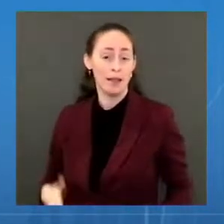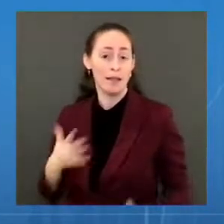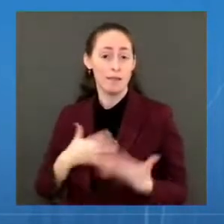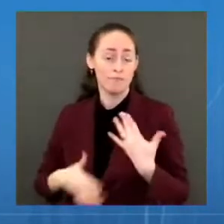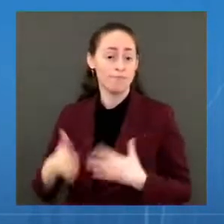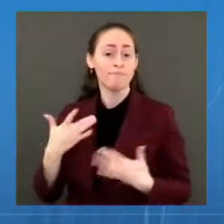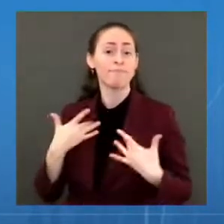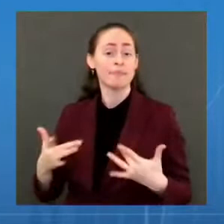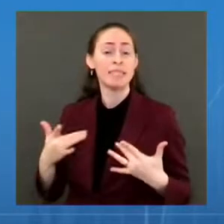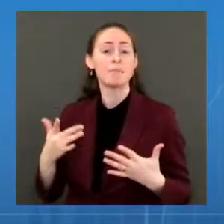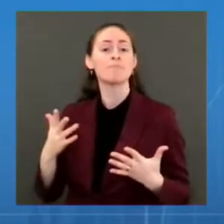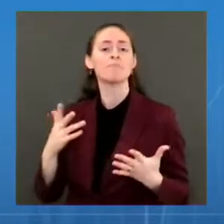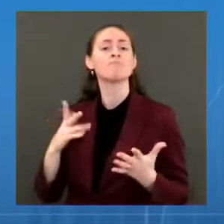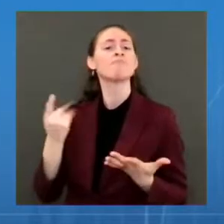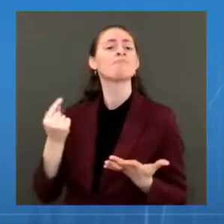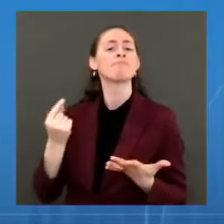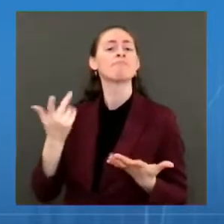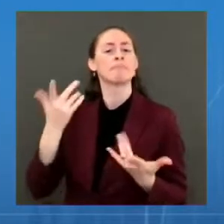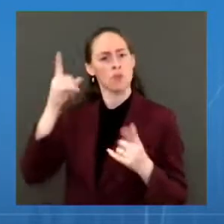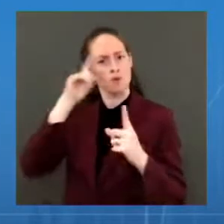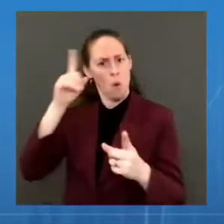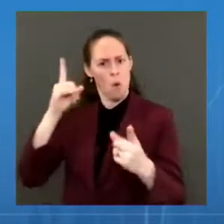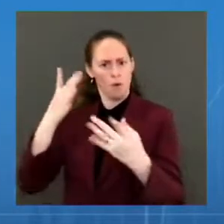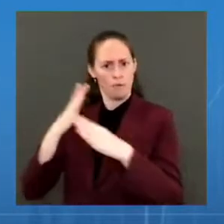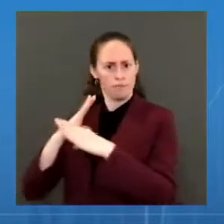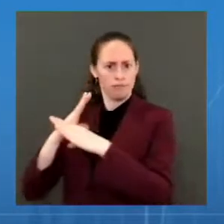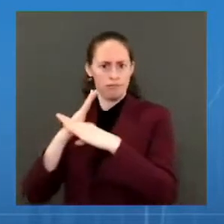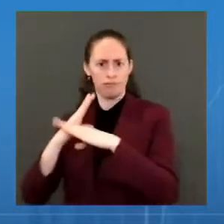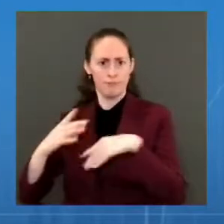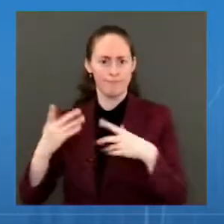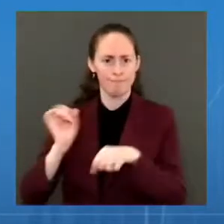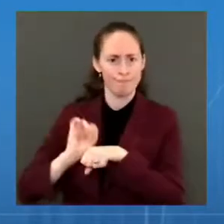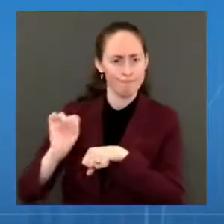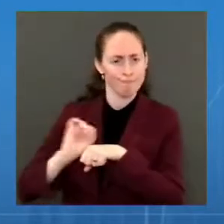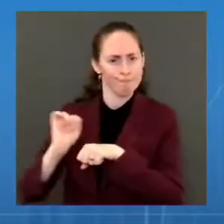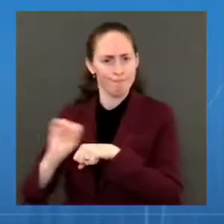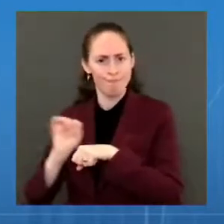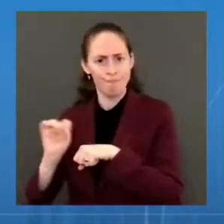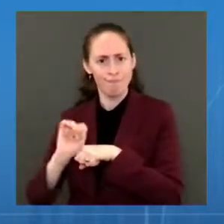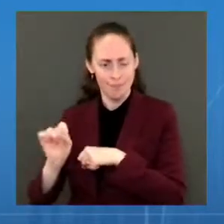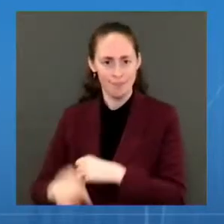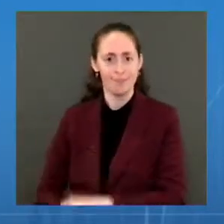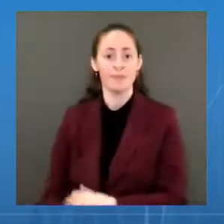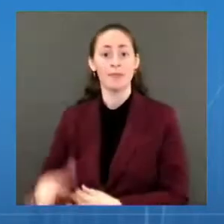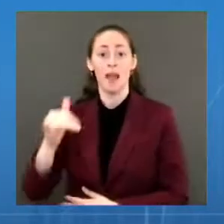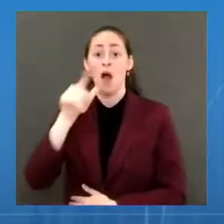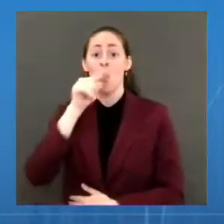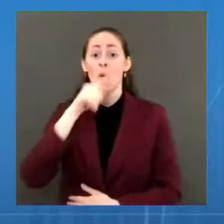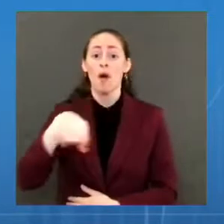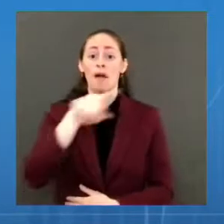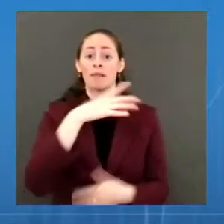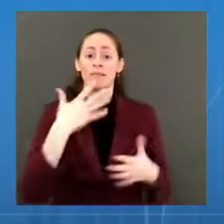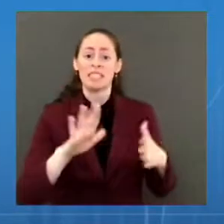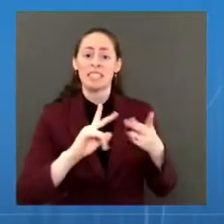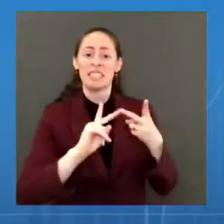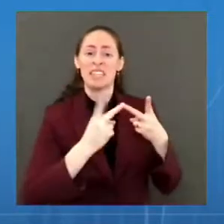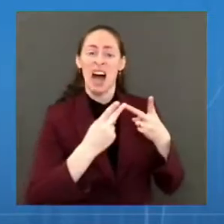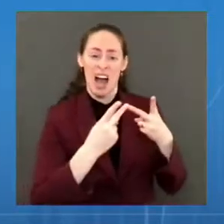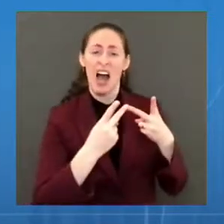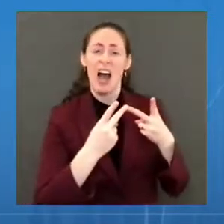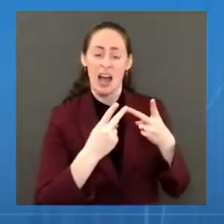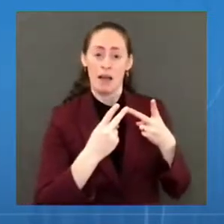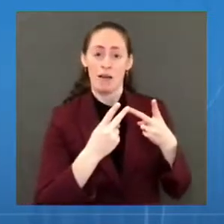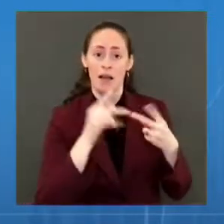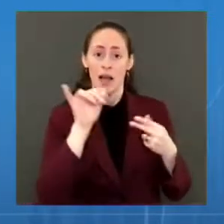protection, and you look at it after the second dose, and then compare it 28 days after